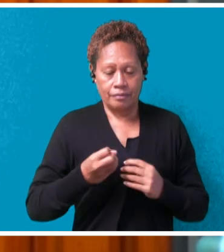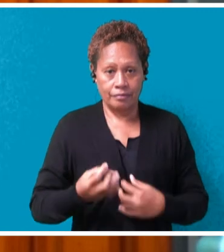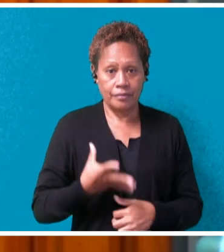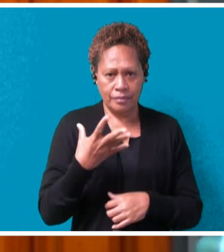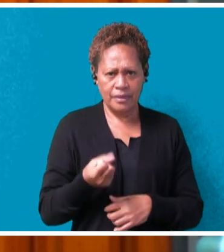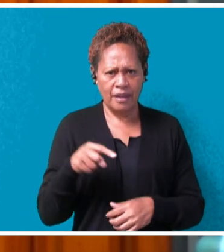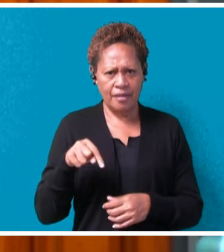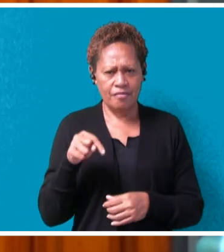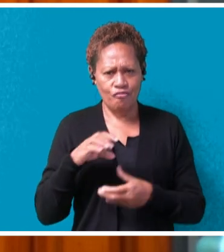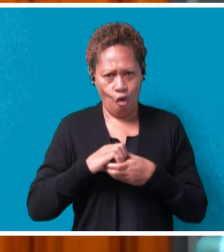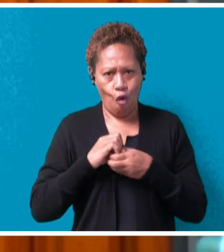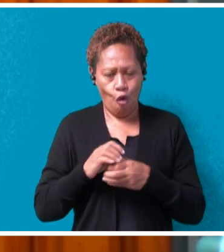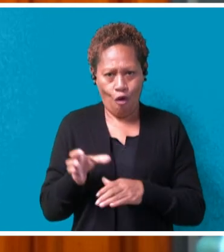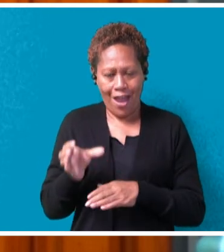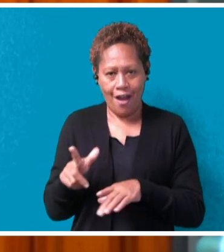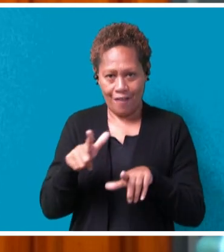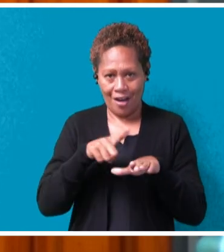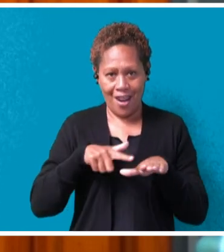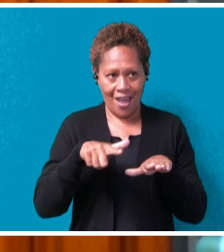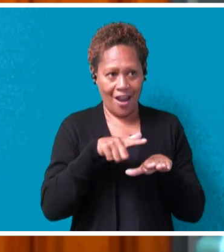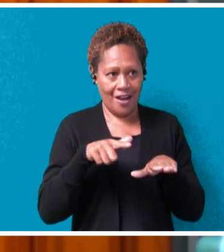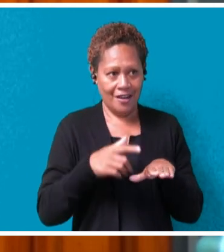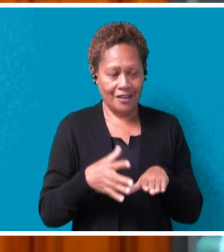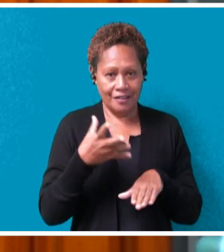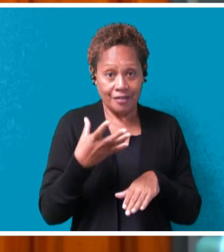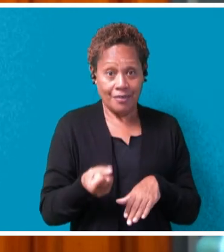the chiefly province of Ra,